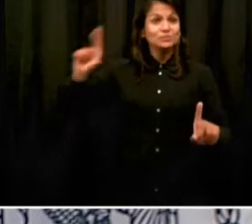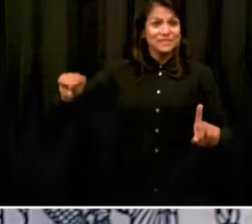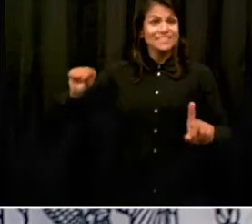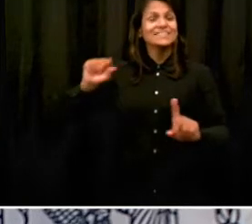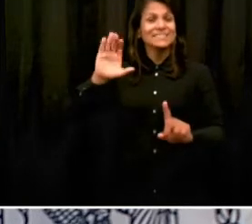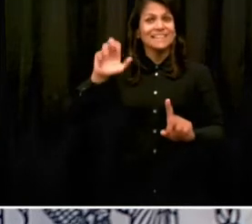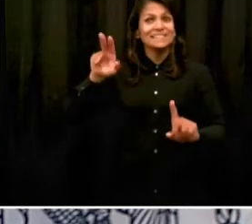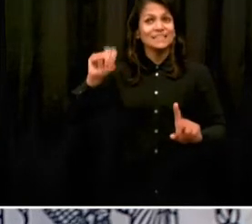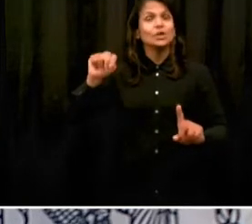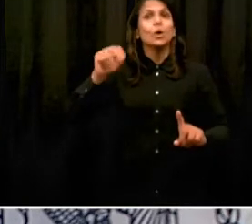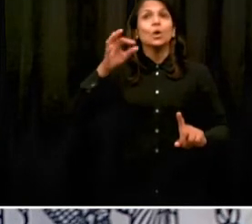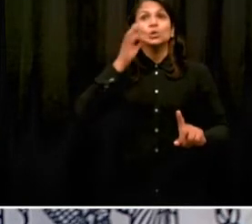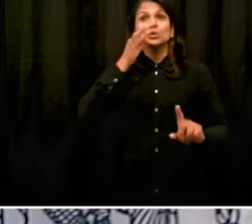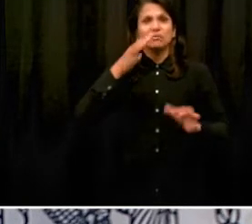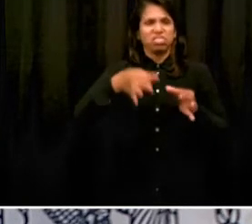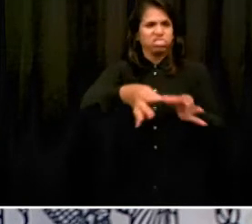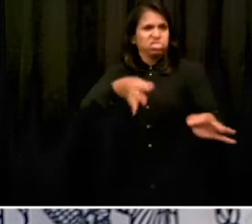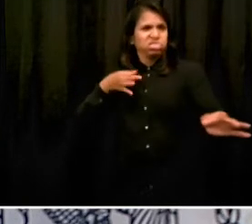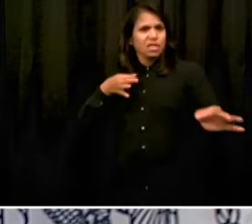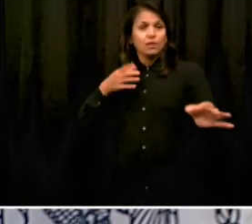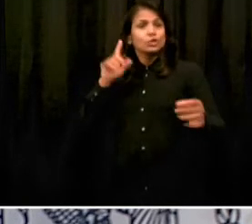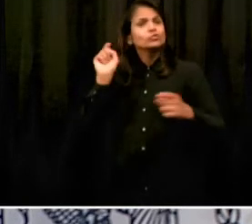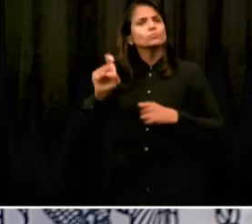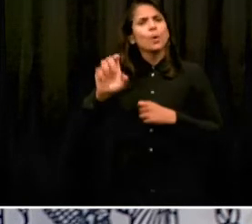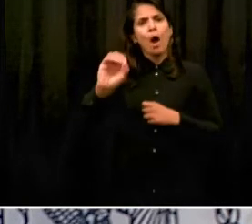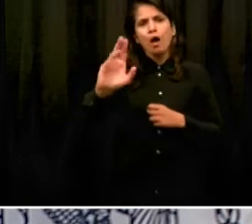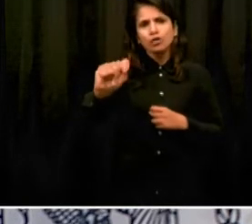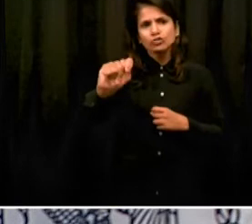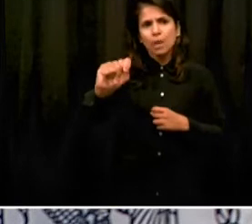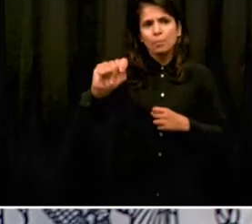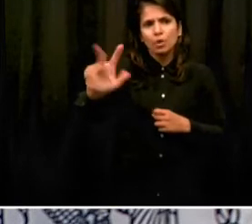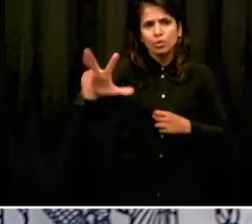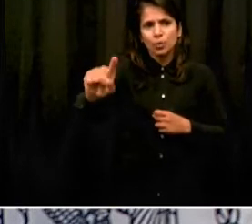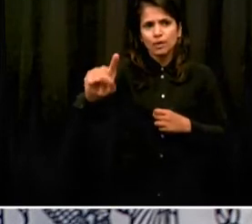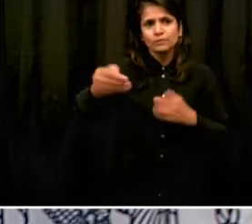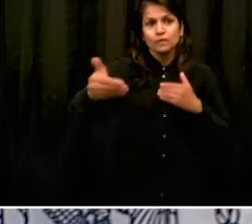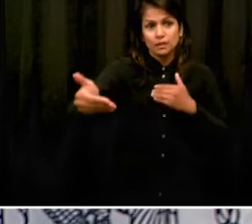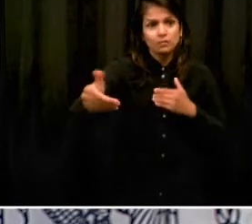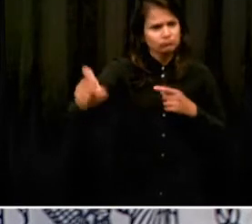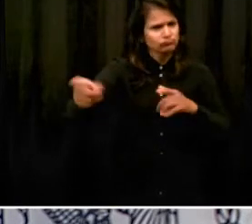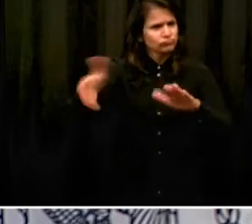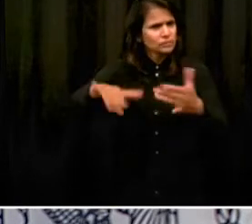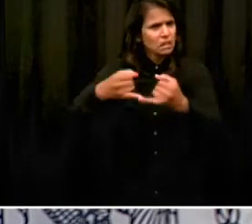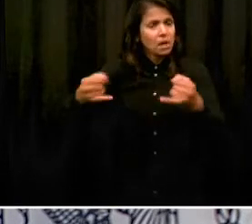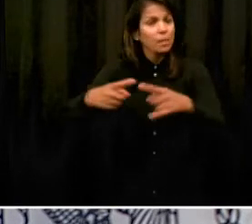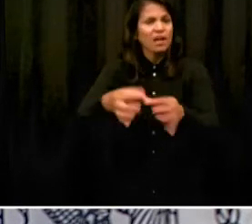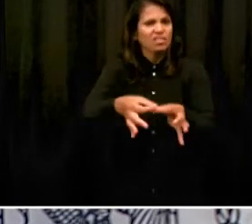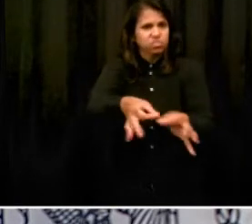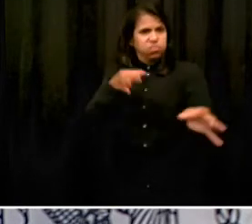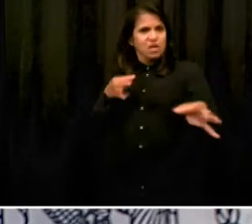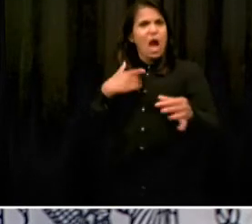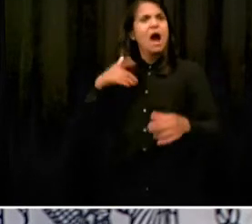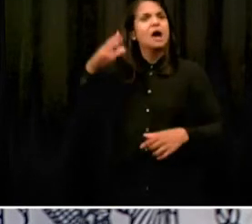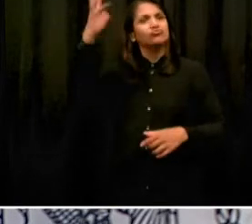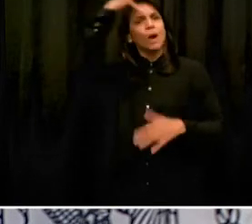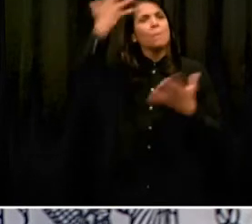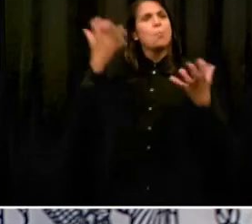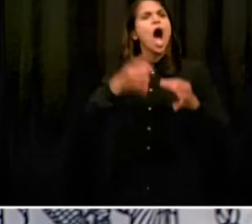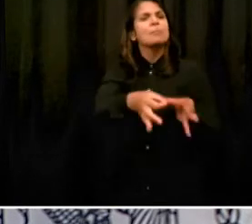will adapt? Have you considered putting a countdown clock next to your election clock in your briefings? And are